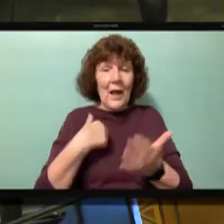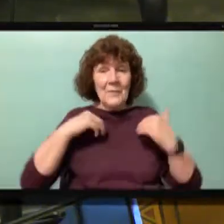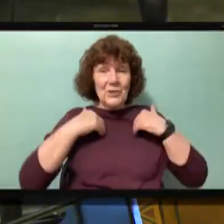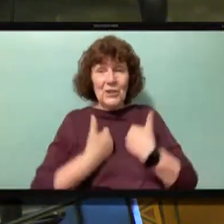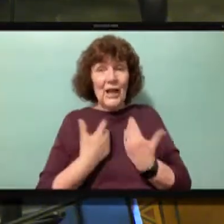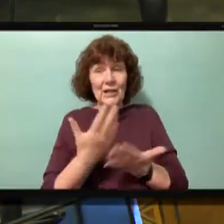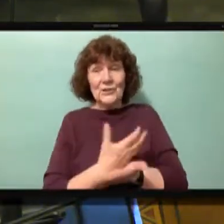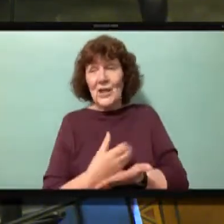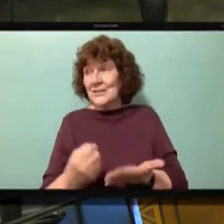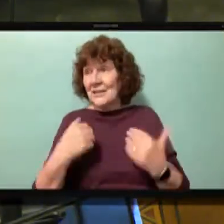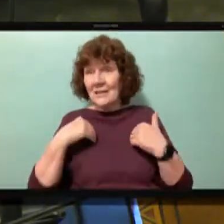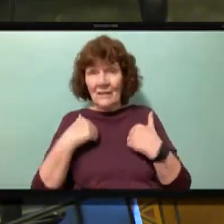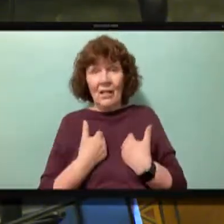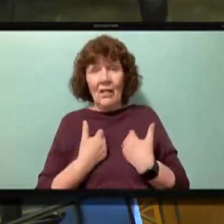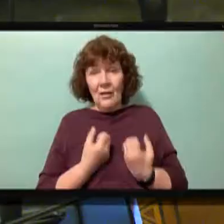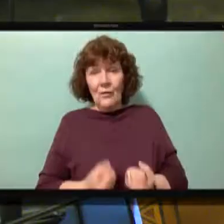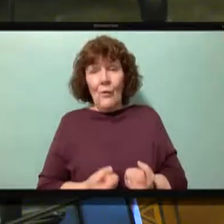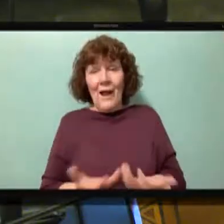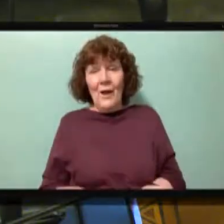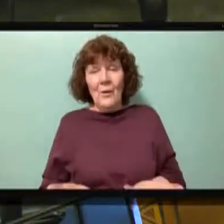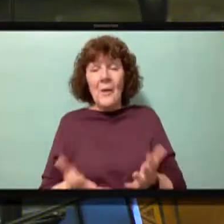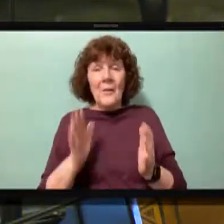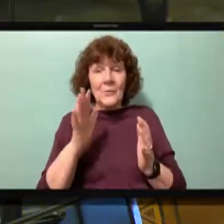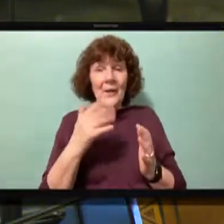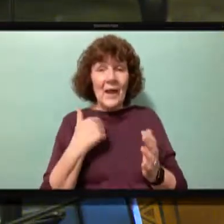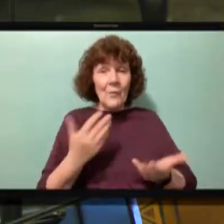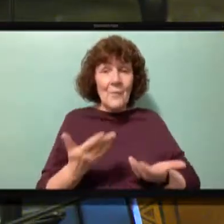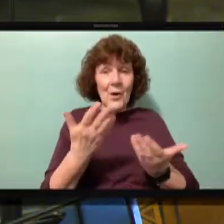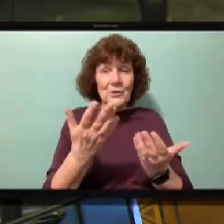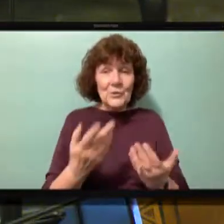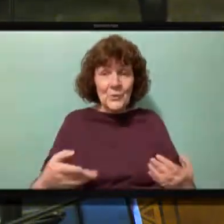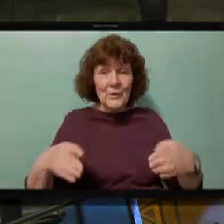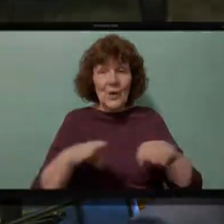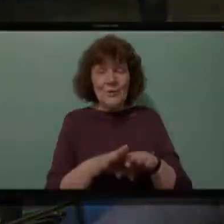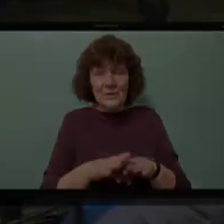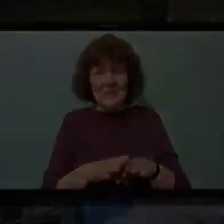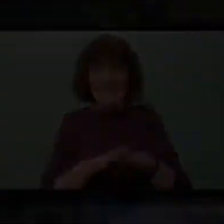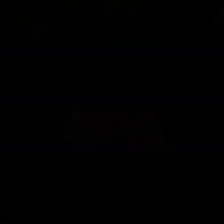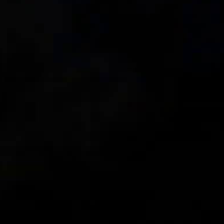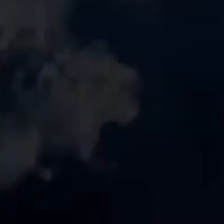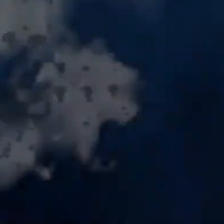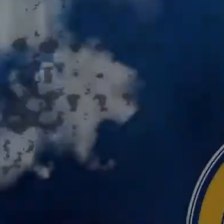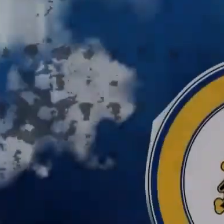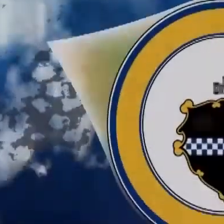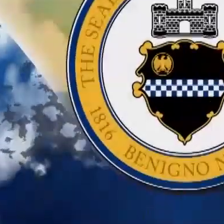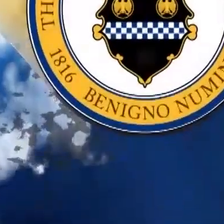Today's post agenda. Motion to adjourn. So moved. We are adjourned.